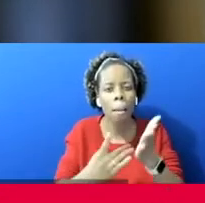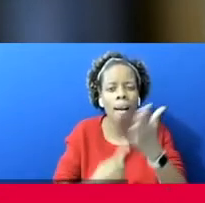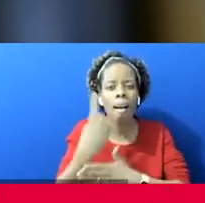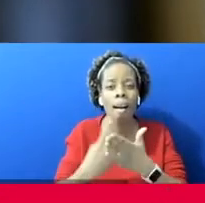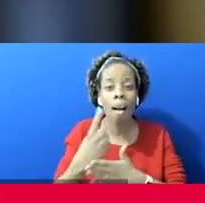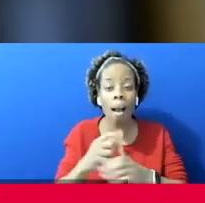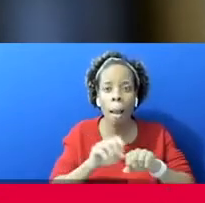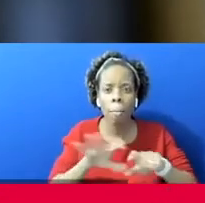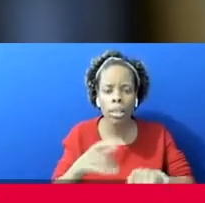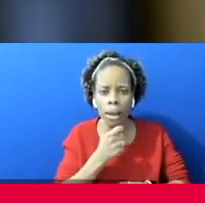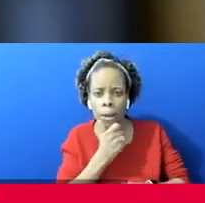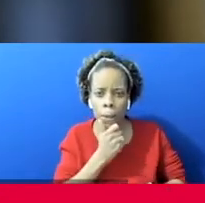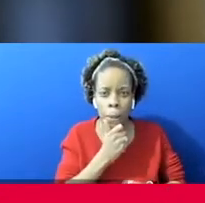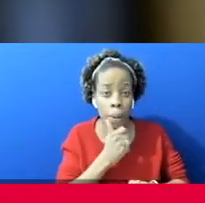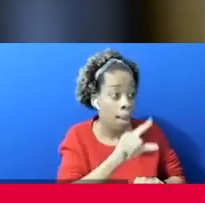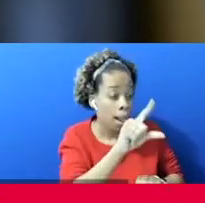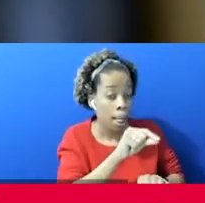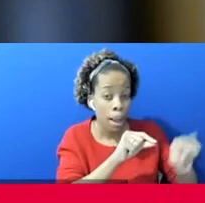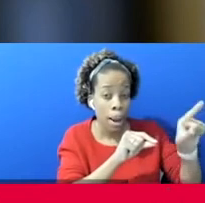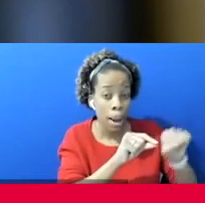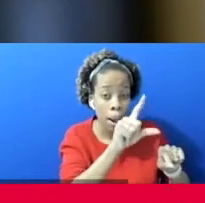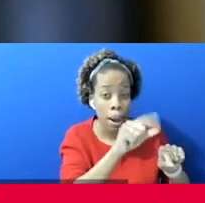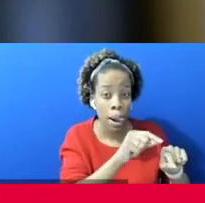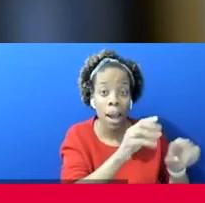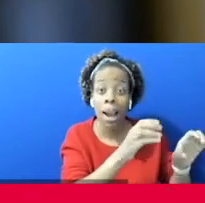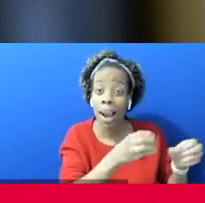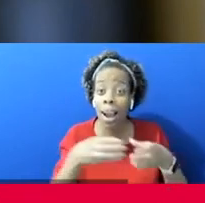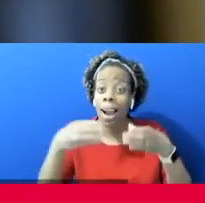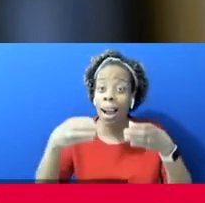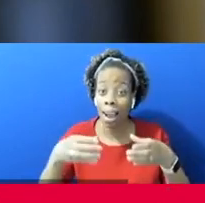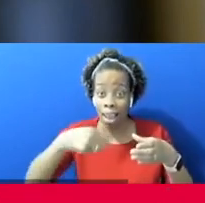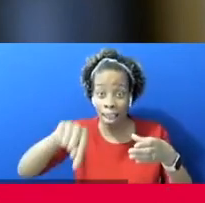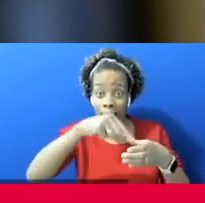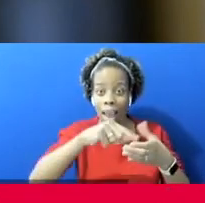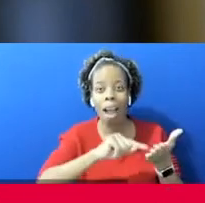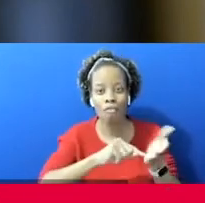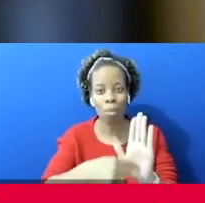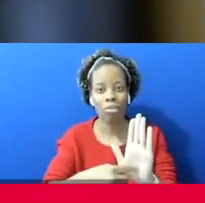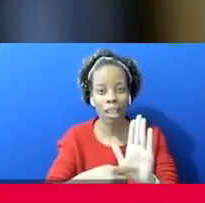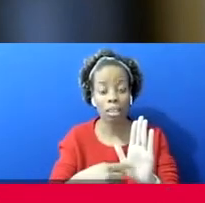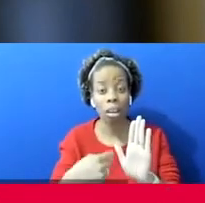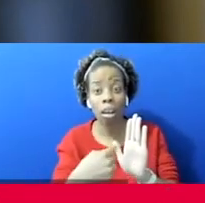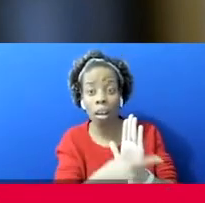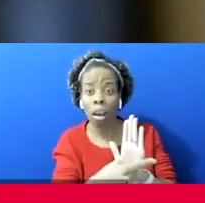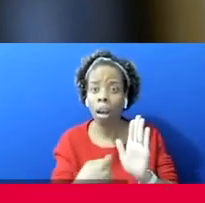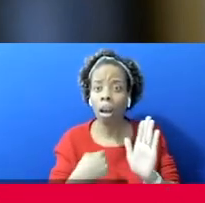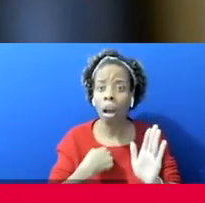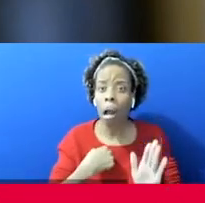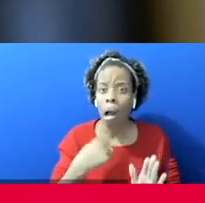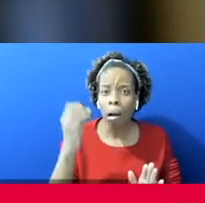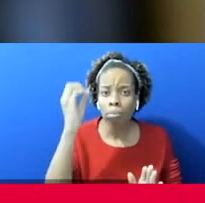represent, usually often inexperienced people who are trying their best, but are in that